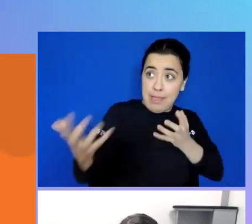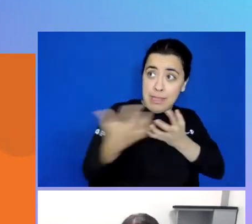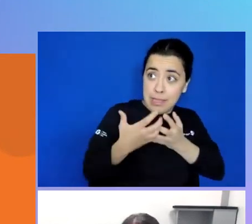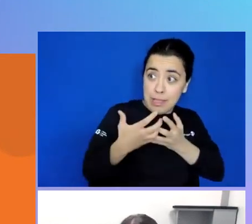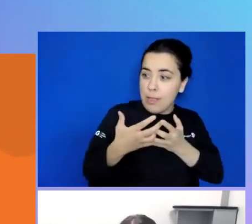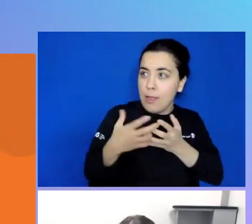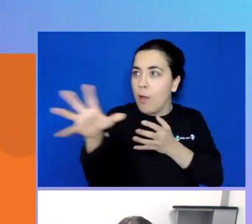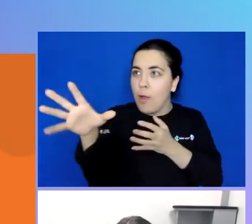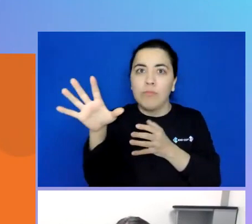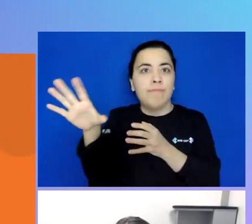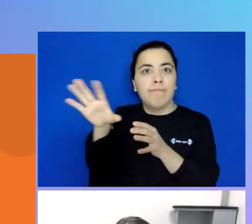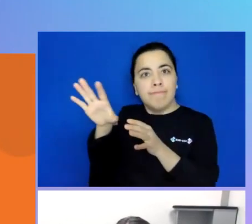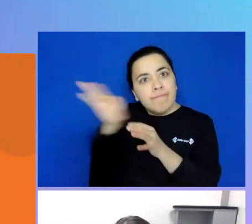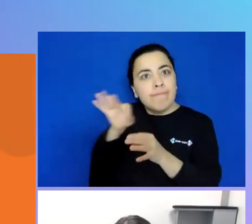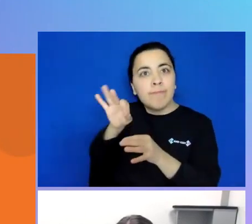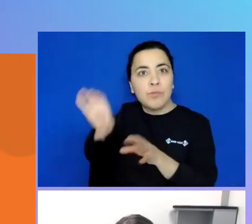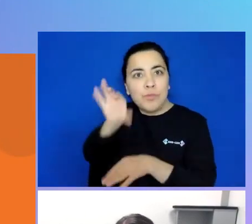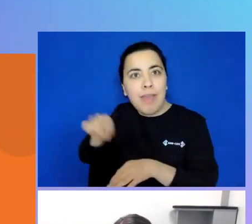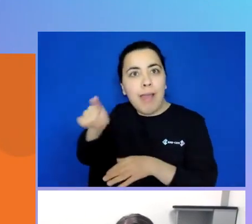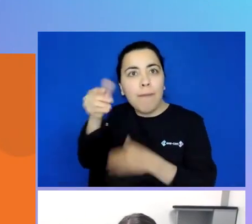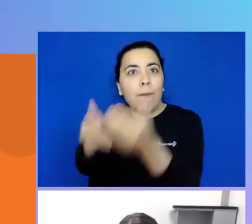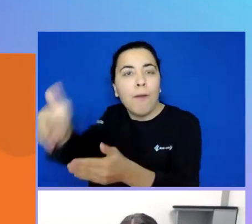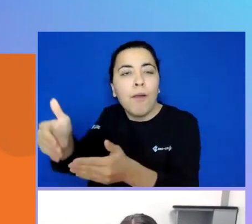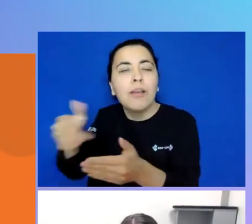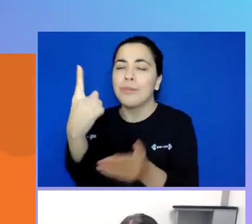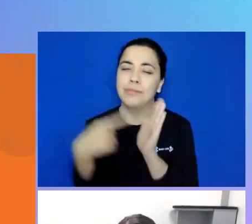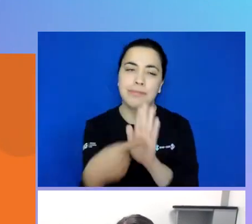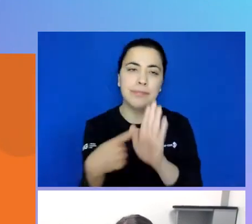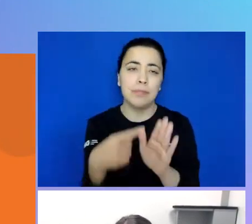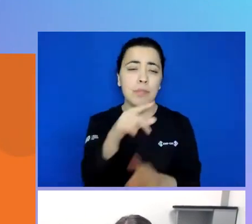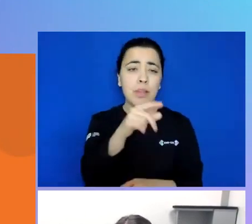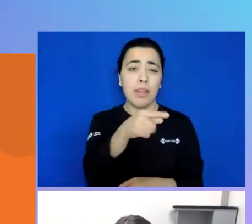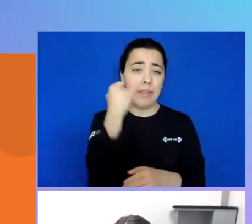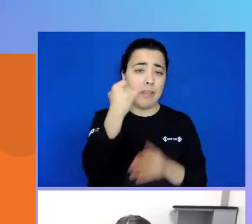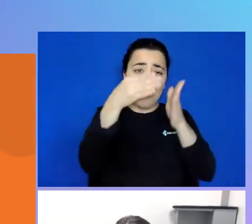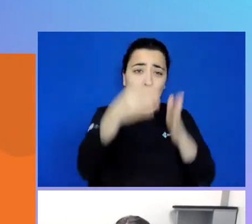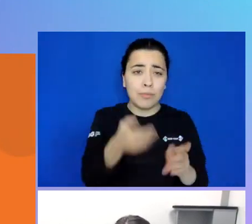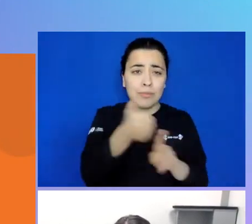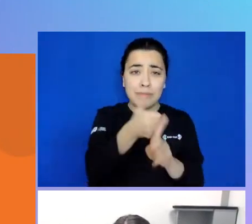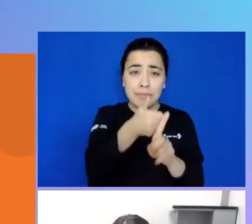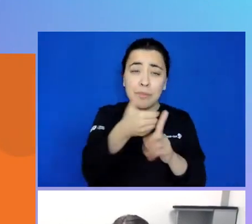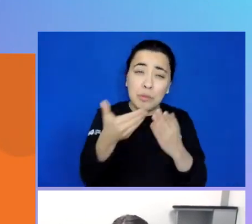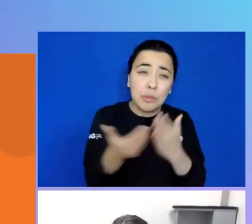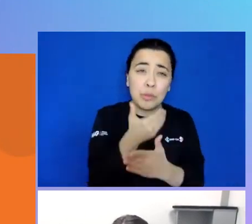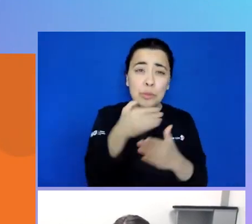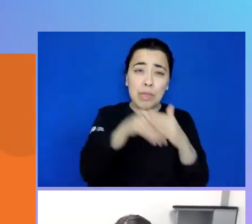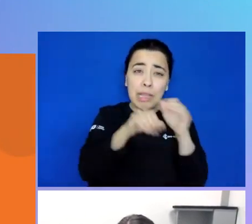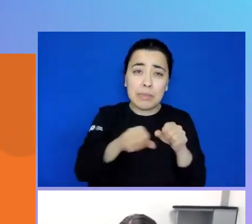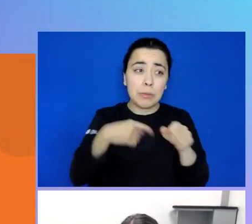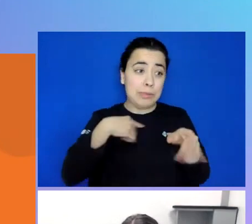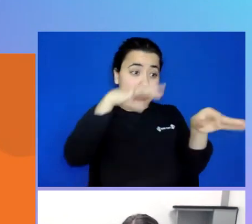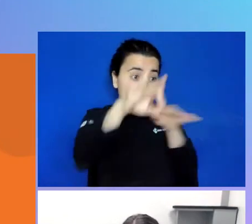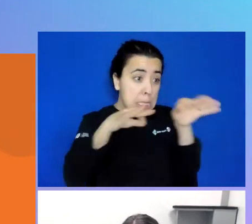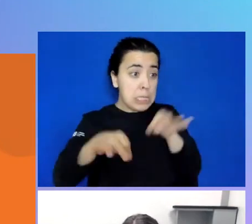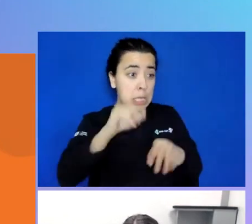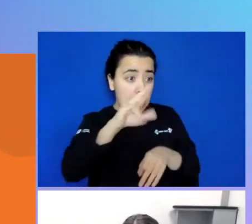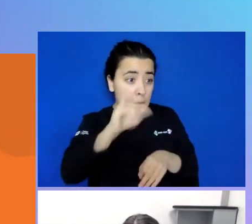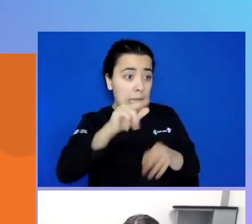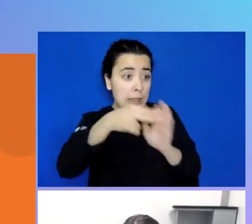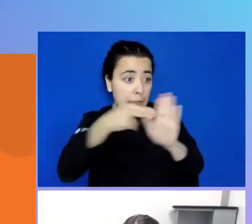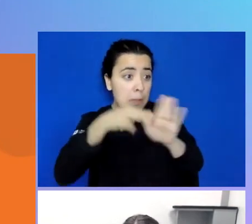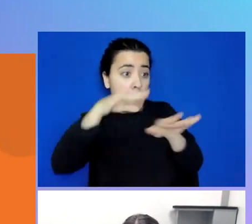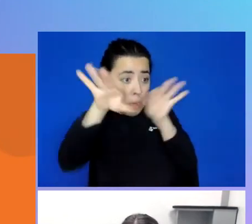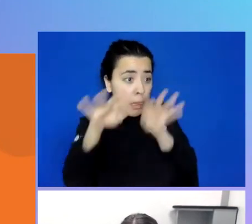example, we wouldn't normally start by explaining ARIA labels to somebody new to accessibility. However, if a team is already